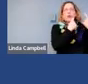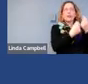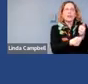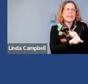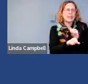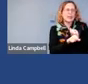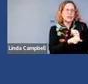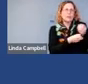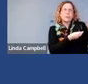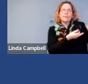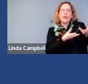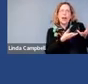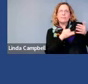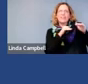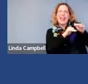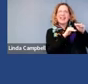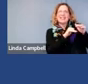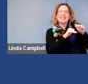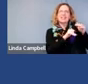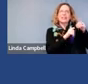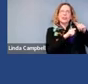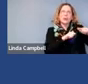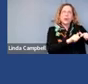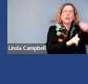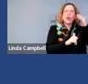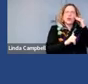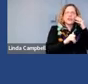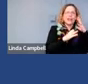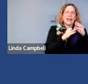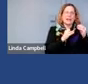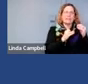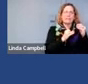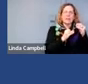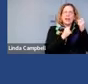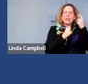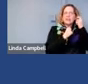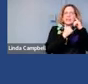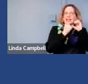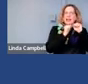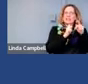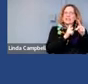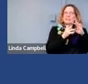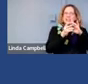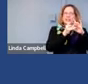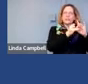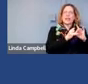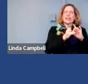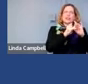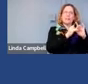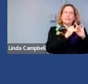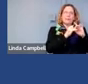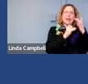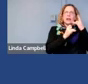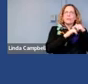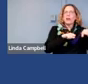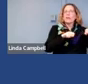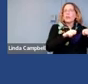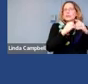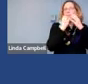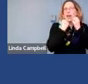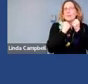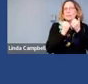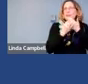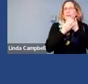And I'm very thankful for the people that have worked alongside me over these years that have provided me access to the lakes and the knowledge and the